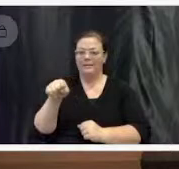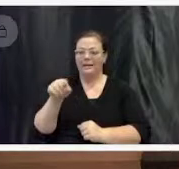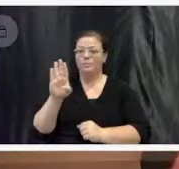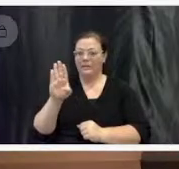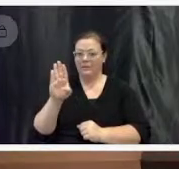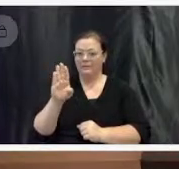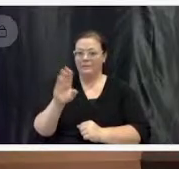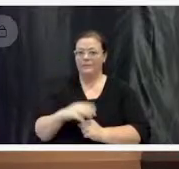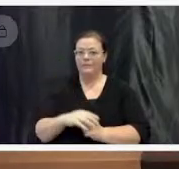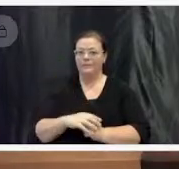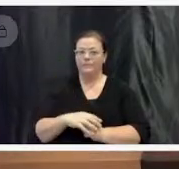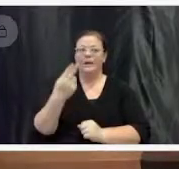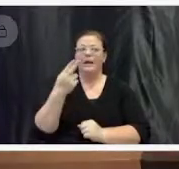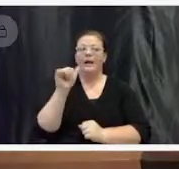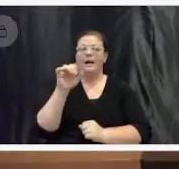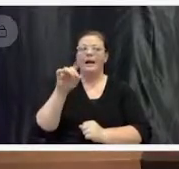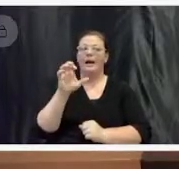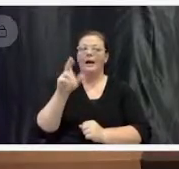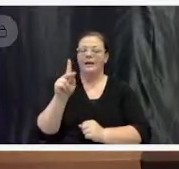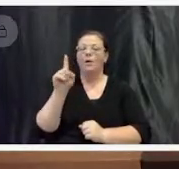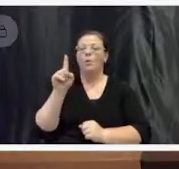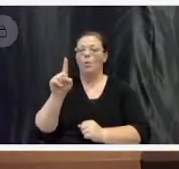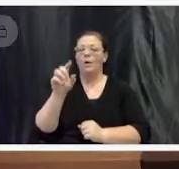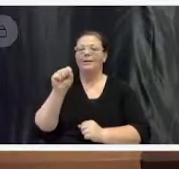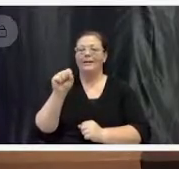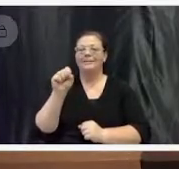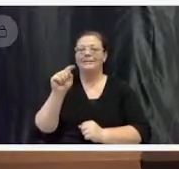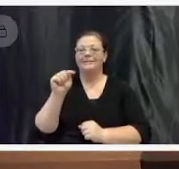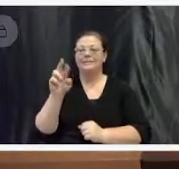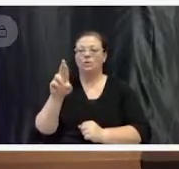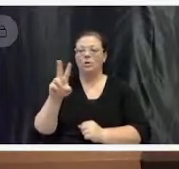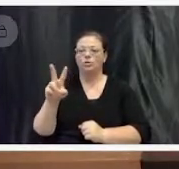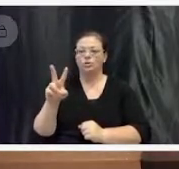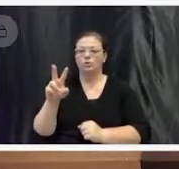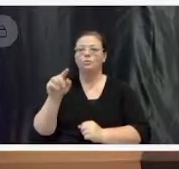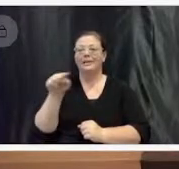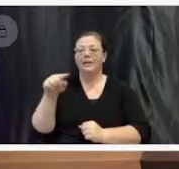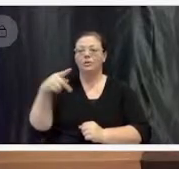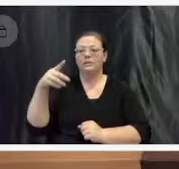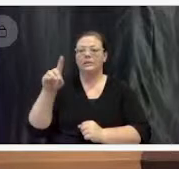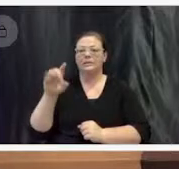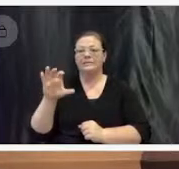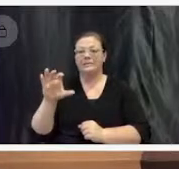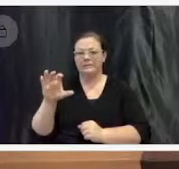Z3218-B, Haddock 1, STR2, PD-C,